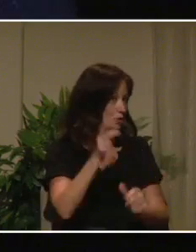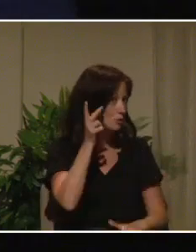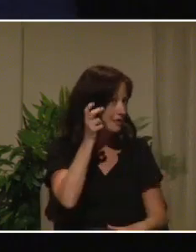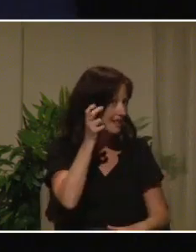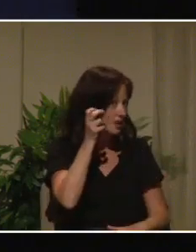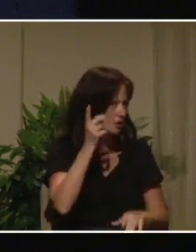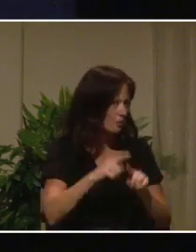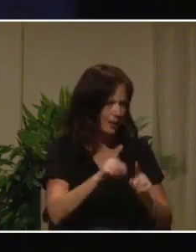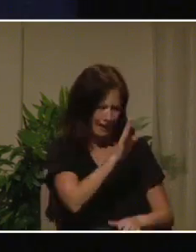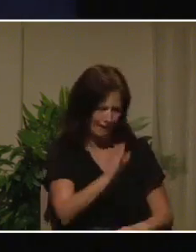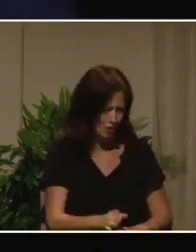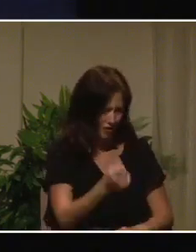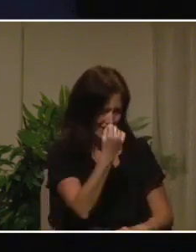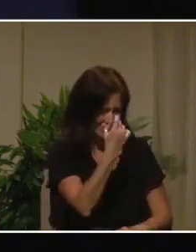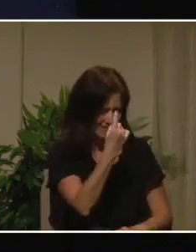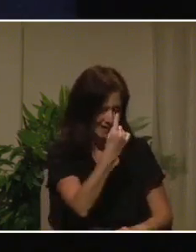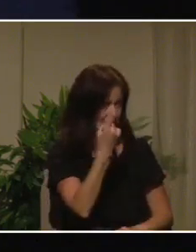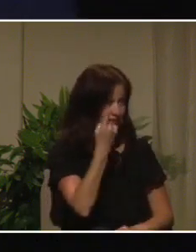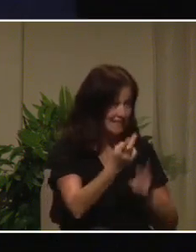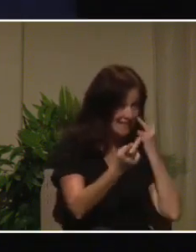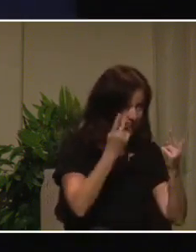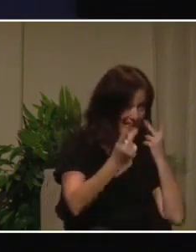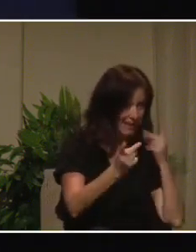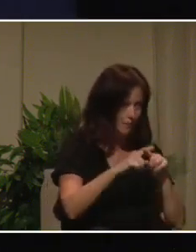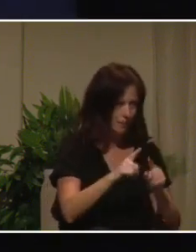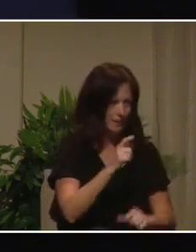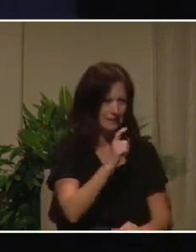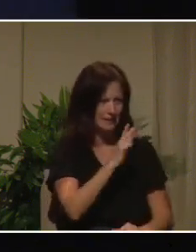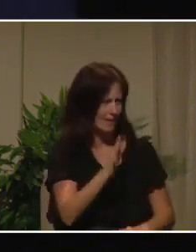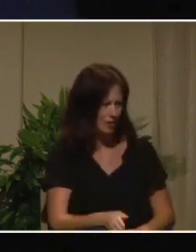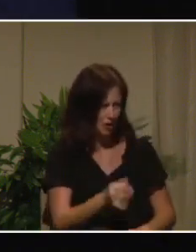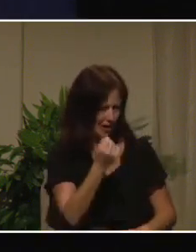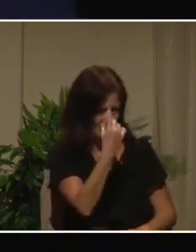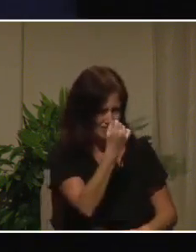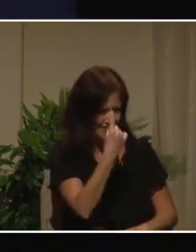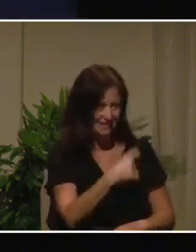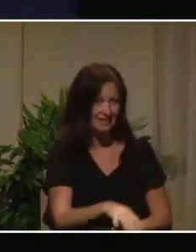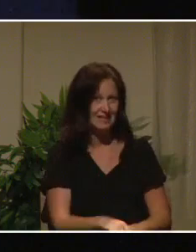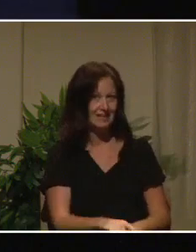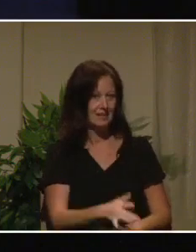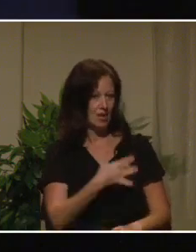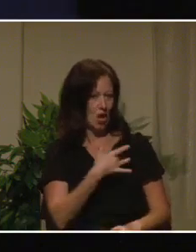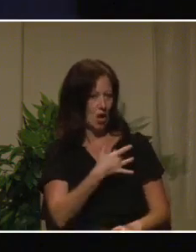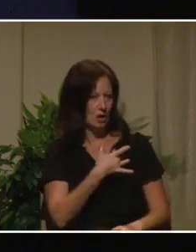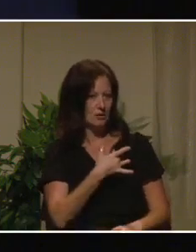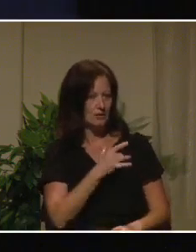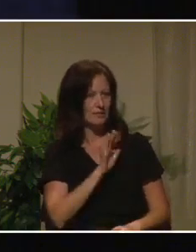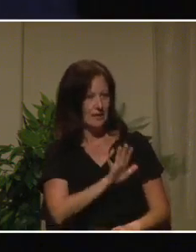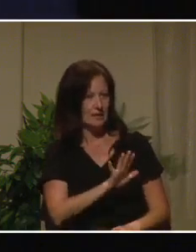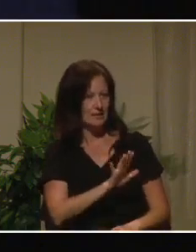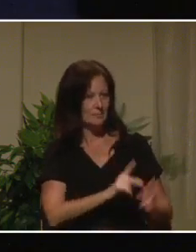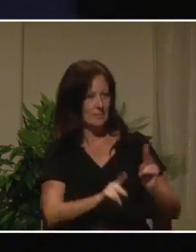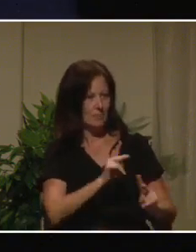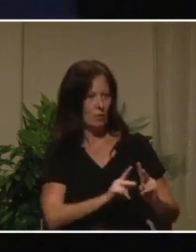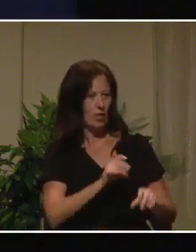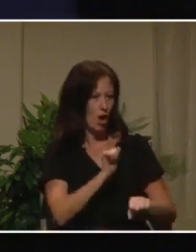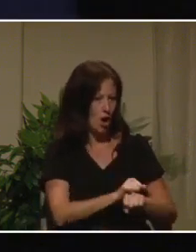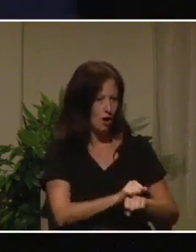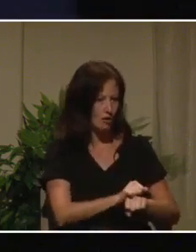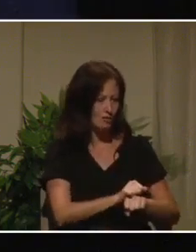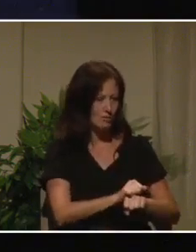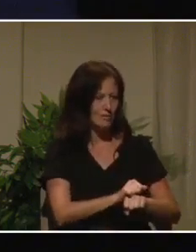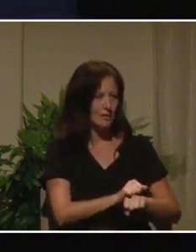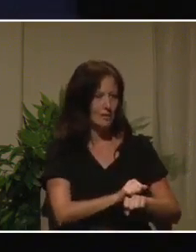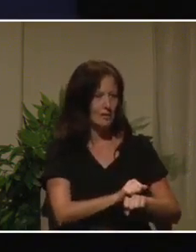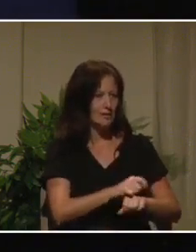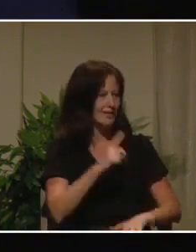be ever seeing but never perceiving. Make the heart of this people calloused, make their ears dull, and close